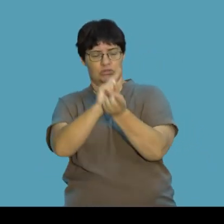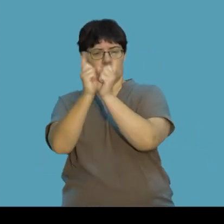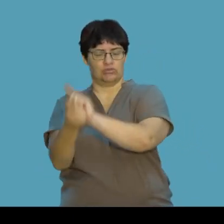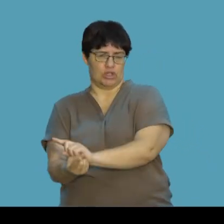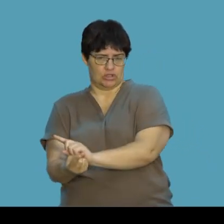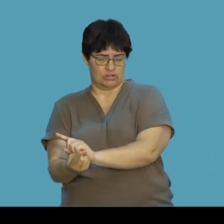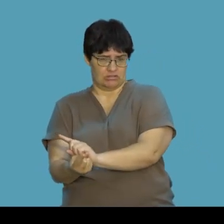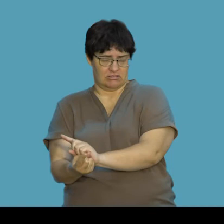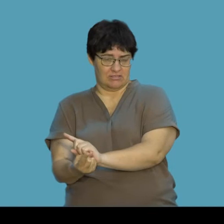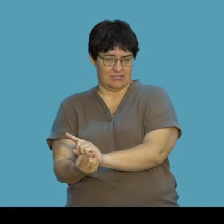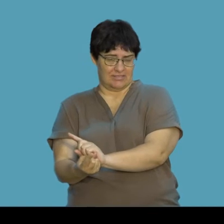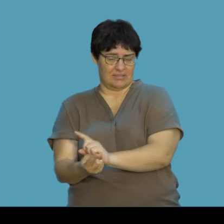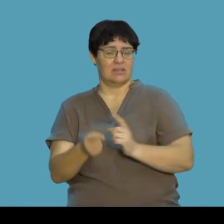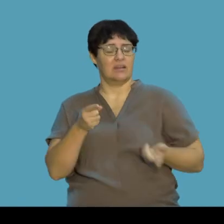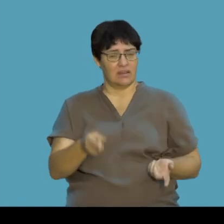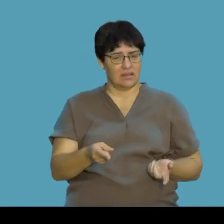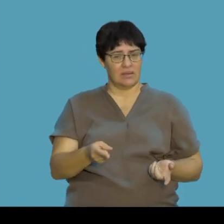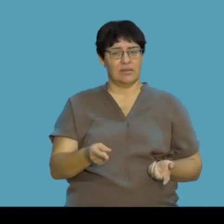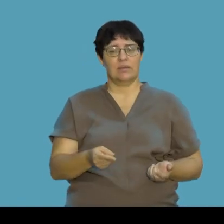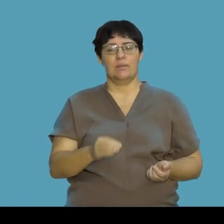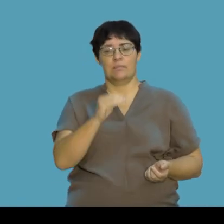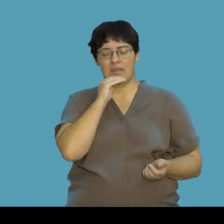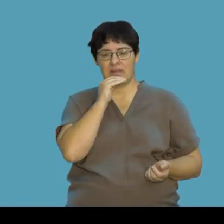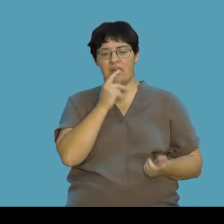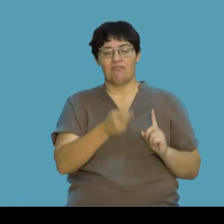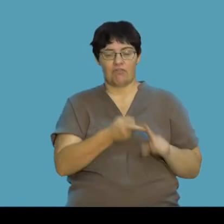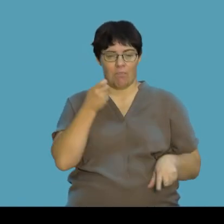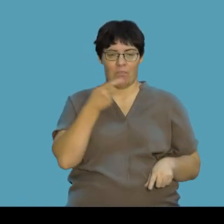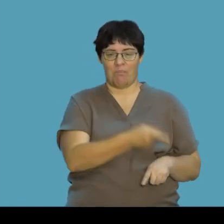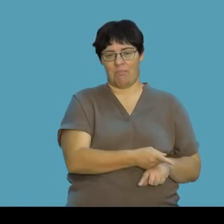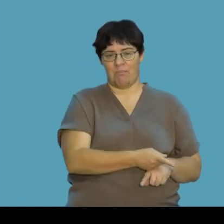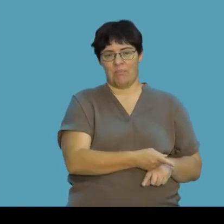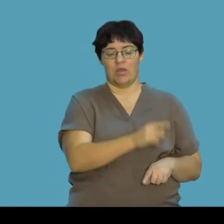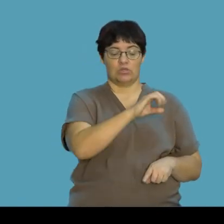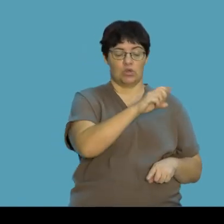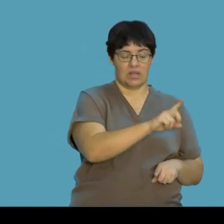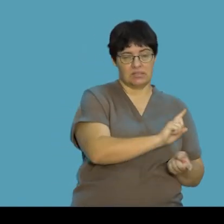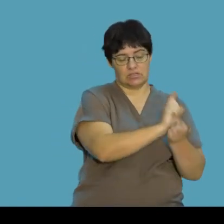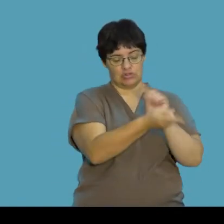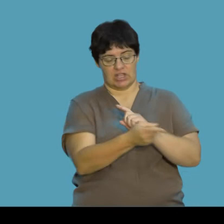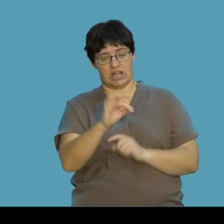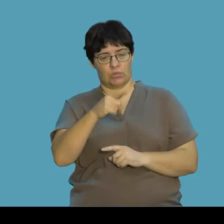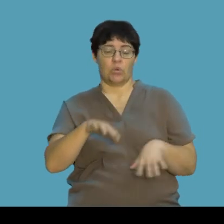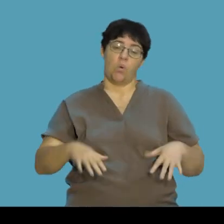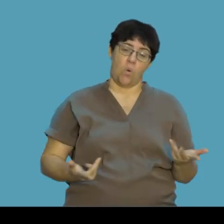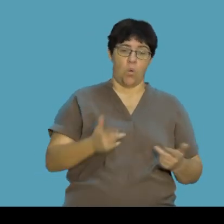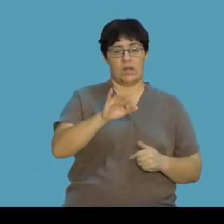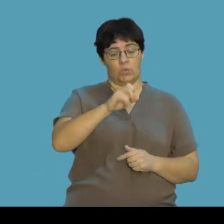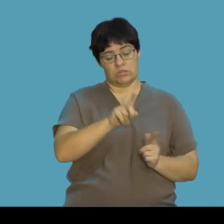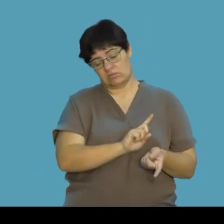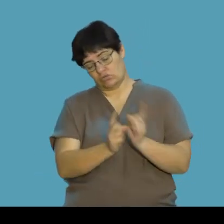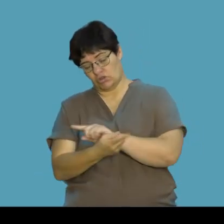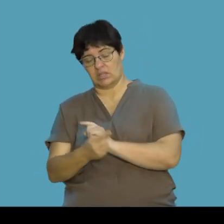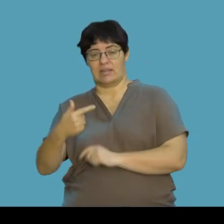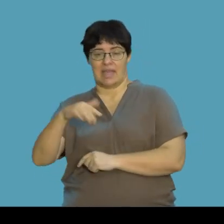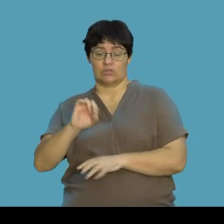phase change is involved, of a substance changing from either solid to liquid or liquid to gas or vice